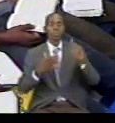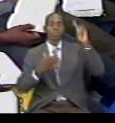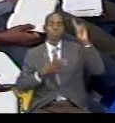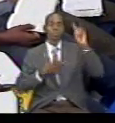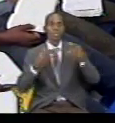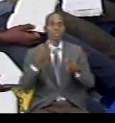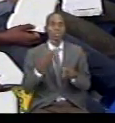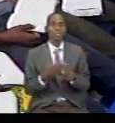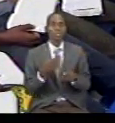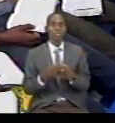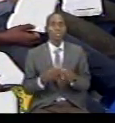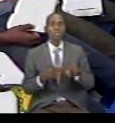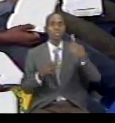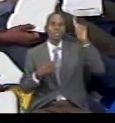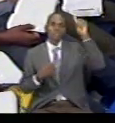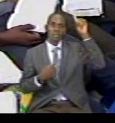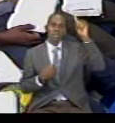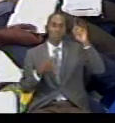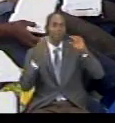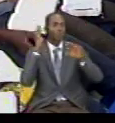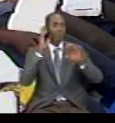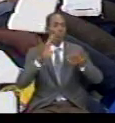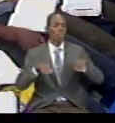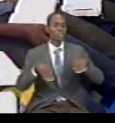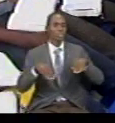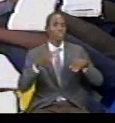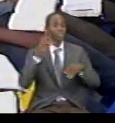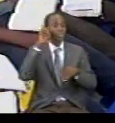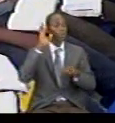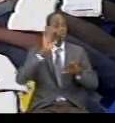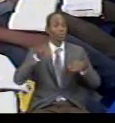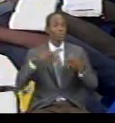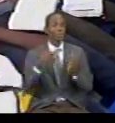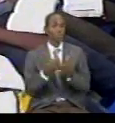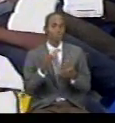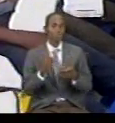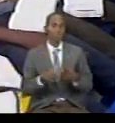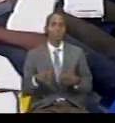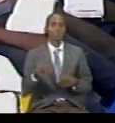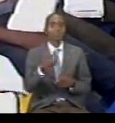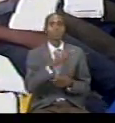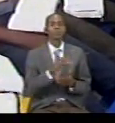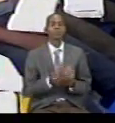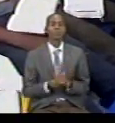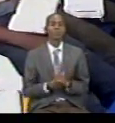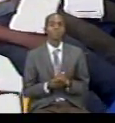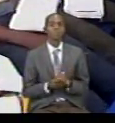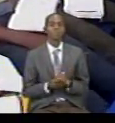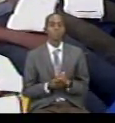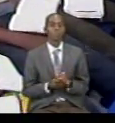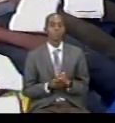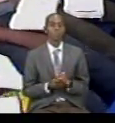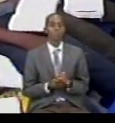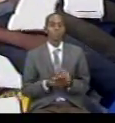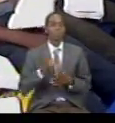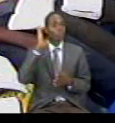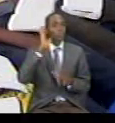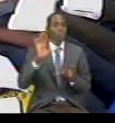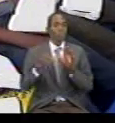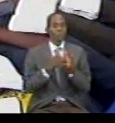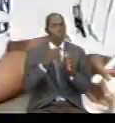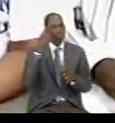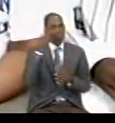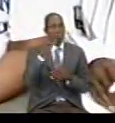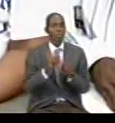Whatsoever ye shall ask the Father in my name, he will give it to you. He'll do it for you